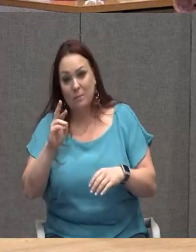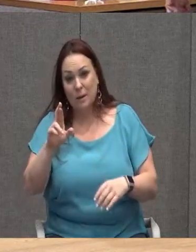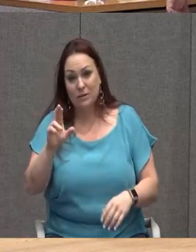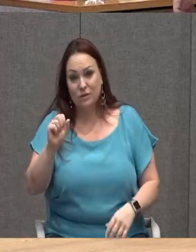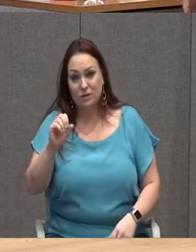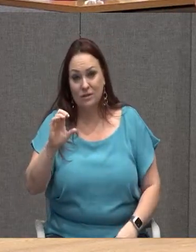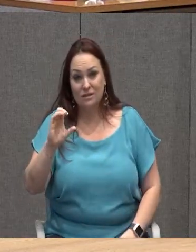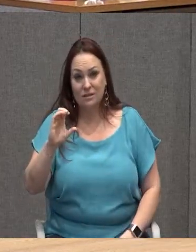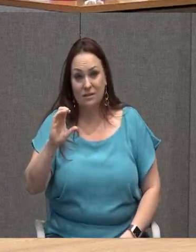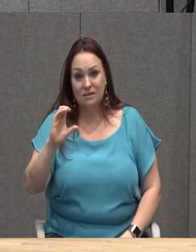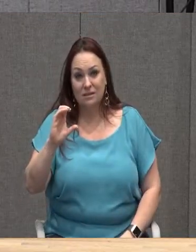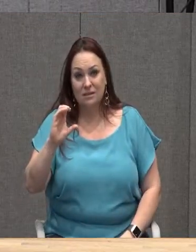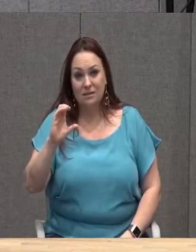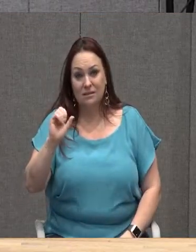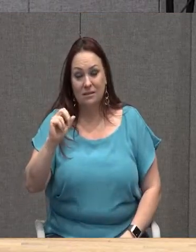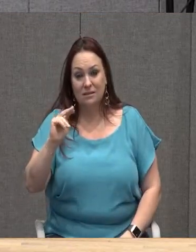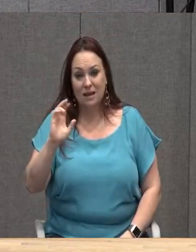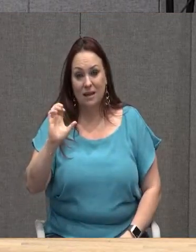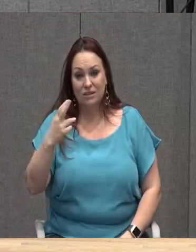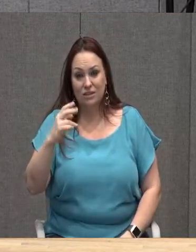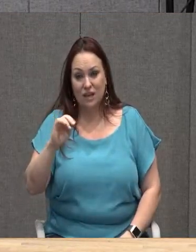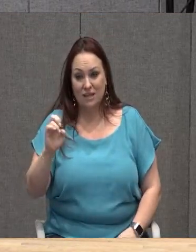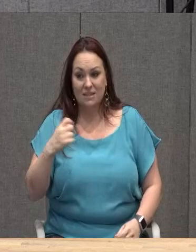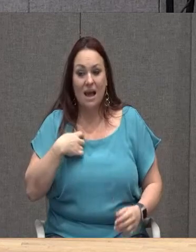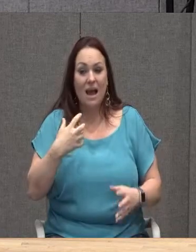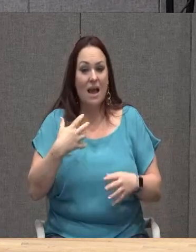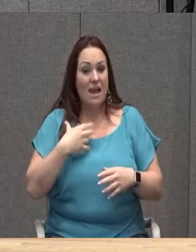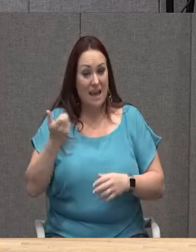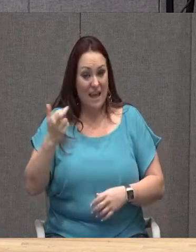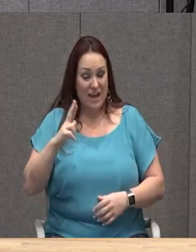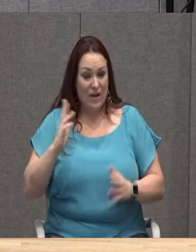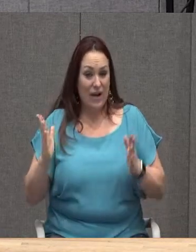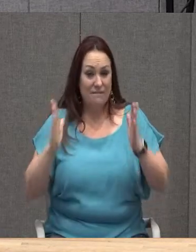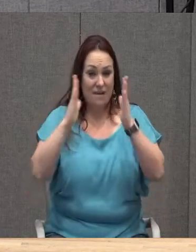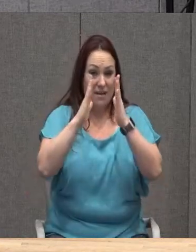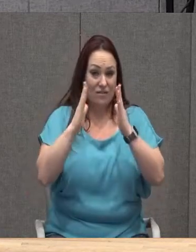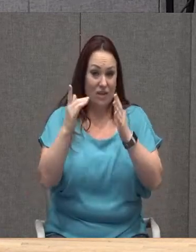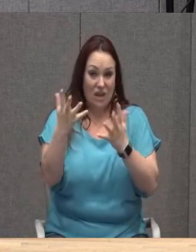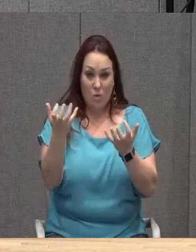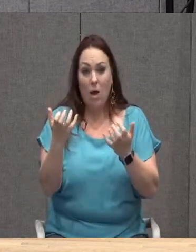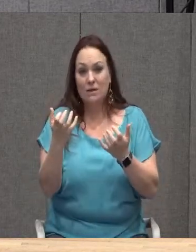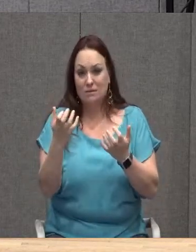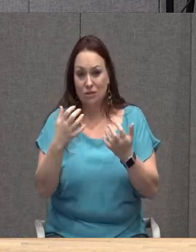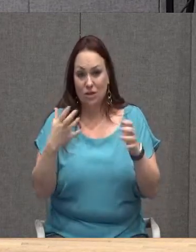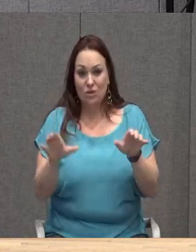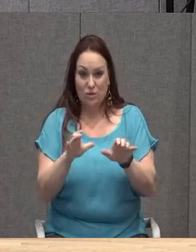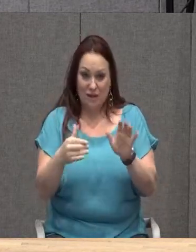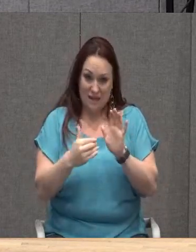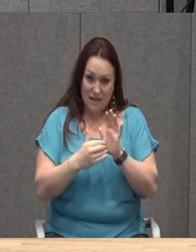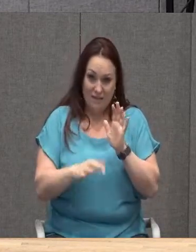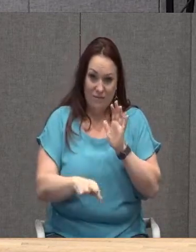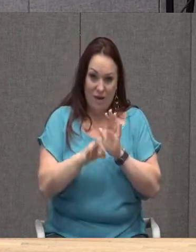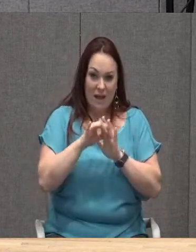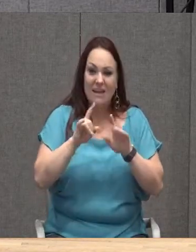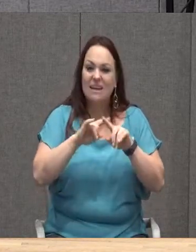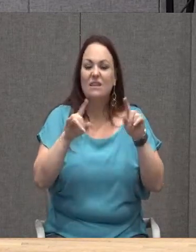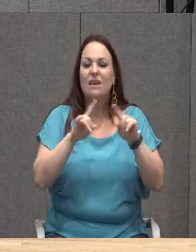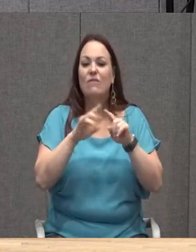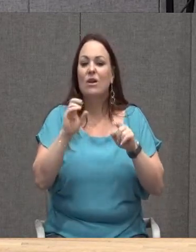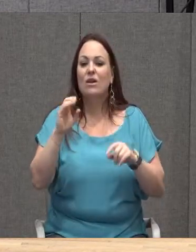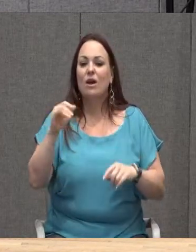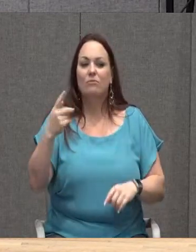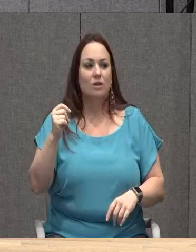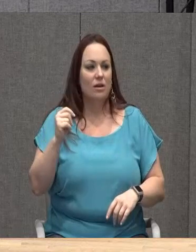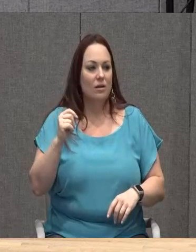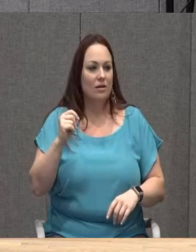air high five. All right. He wants a rematch. He's finding a different object.